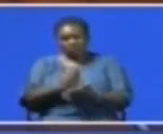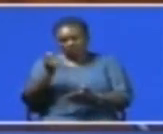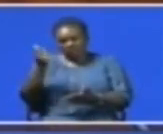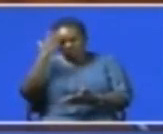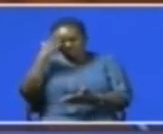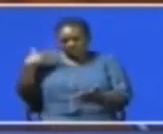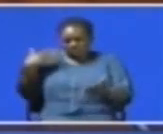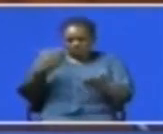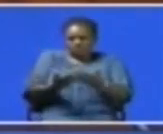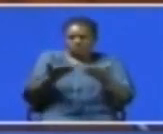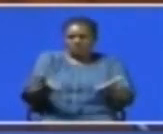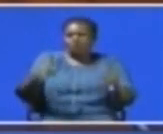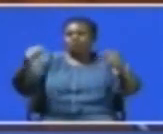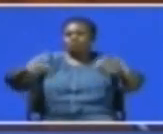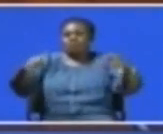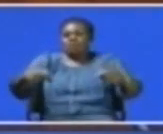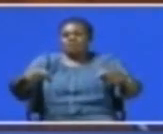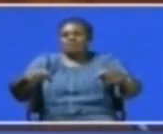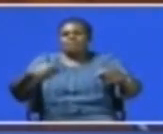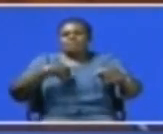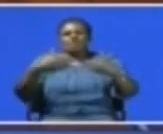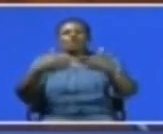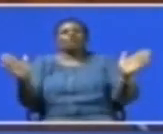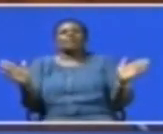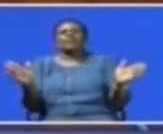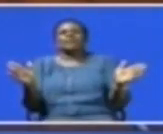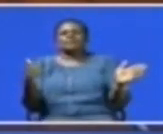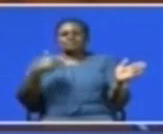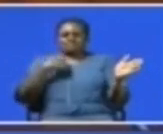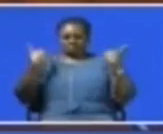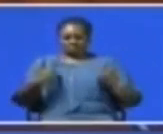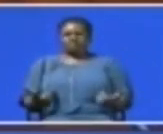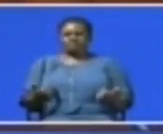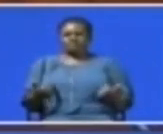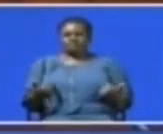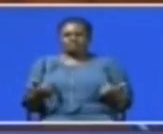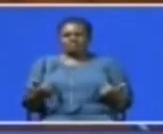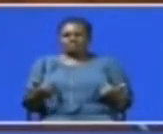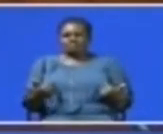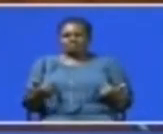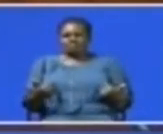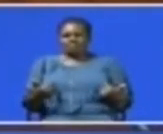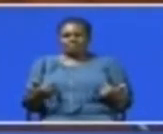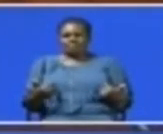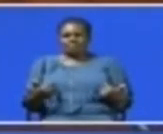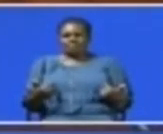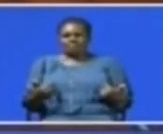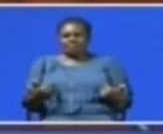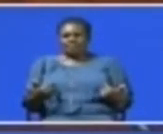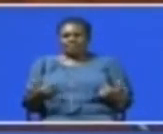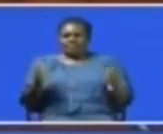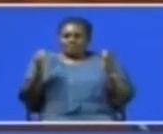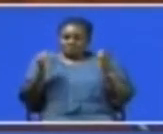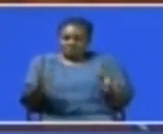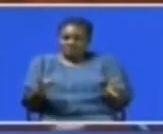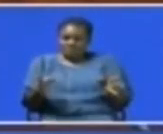Until now, today, I'm open that this is the man we are talking about. If I